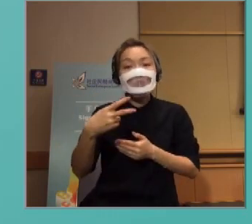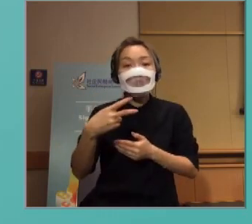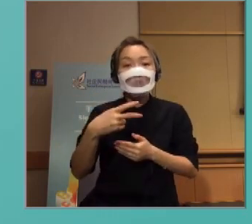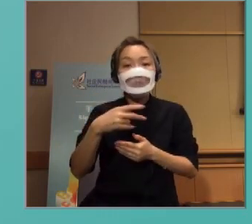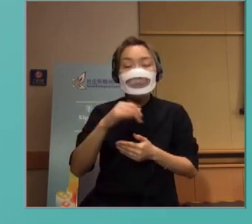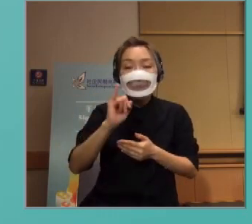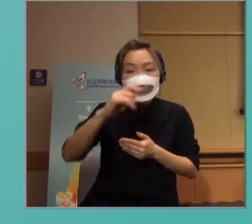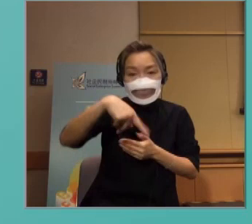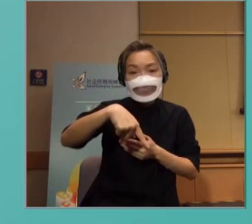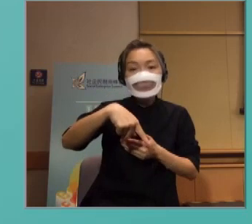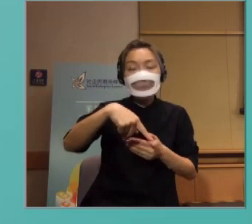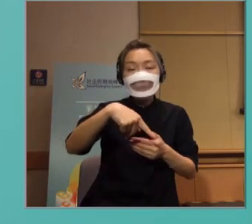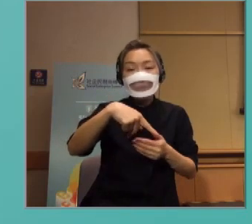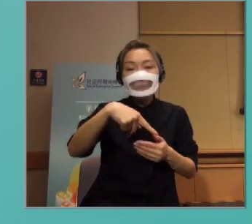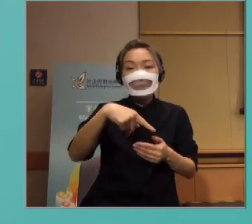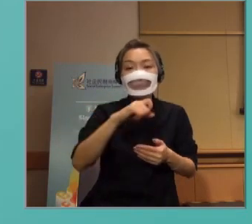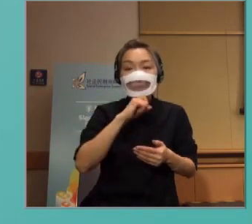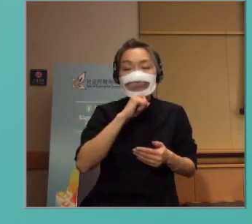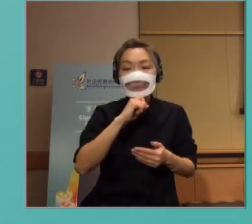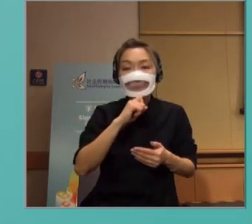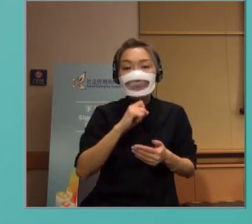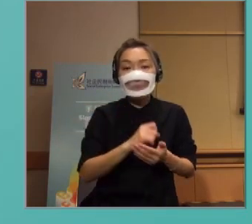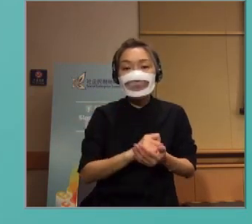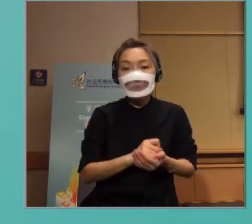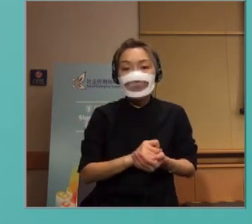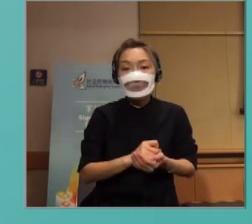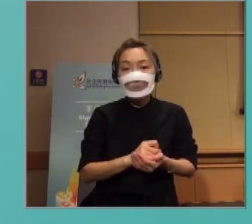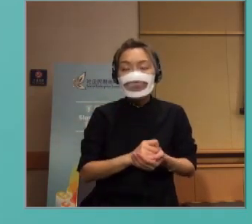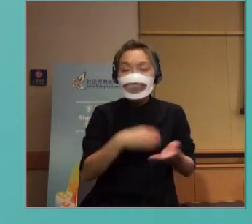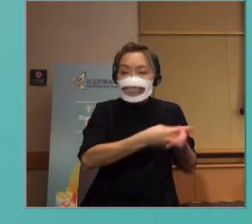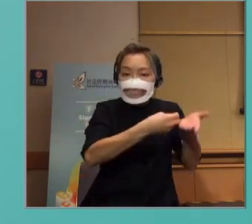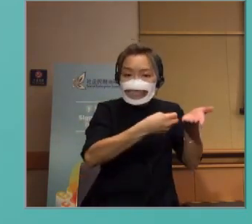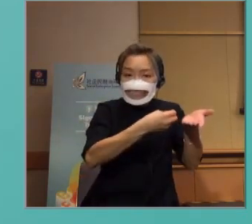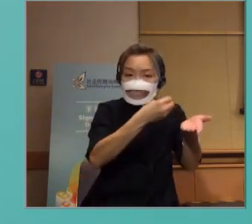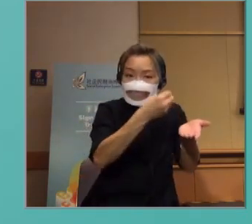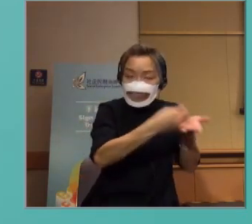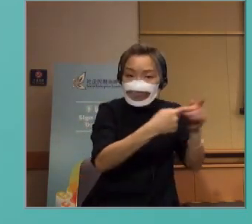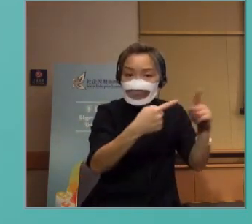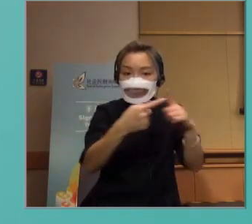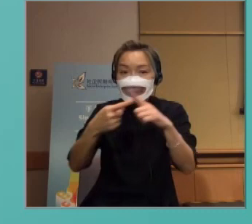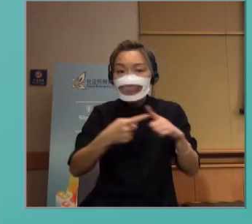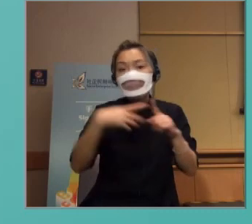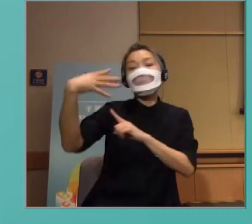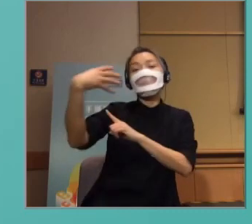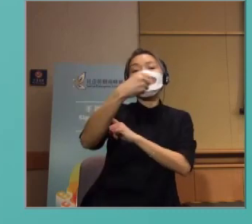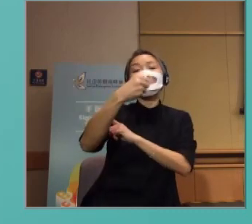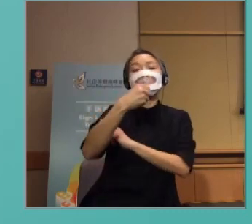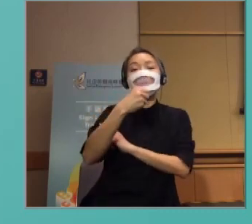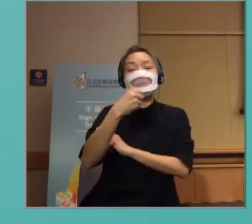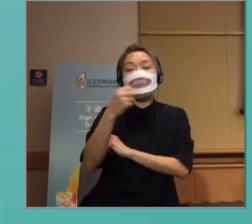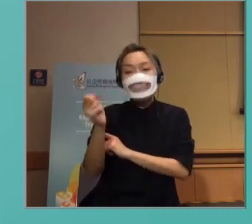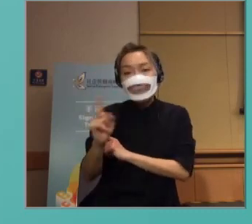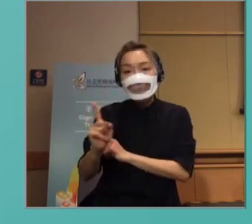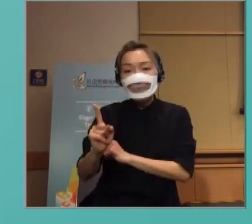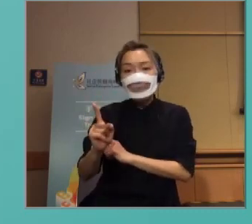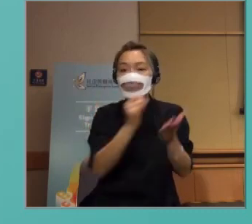giving purchasers the IP rights of the art, which is legally documented